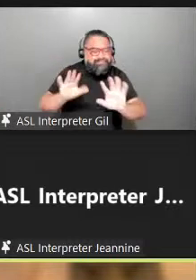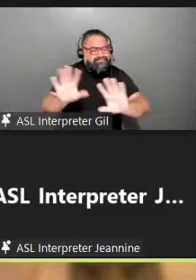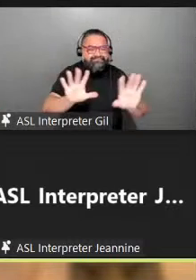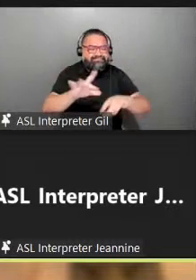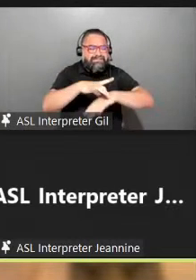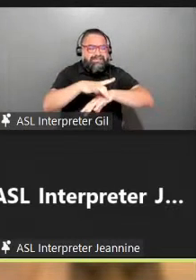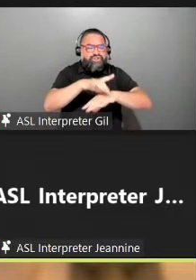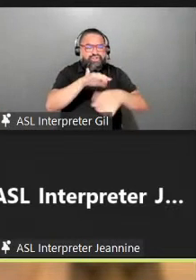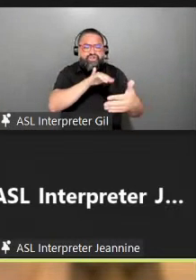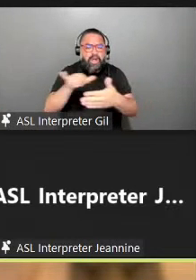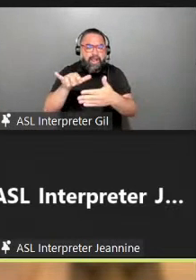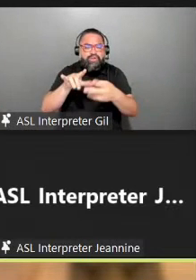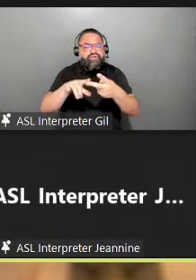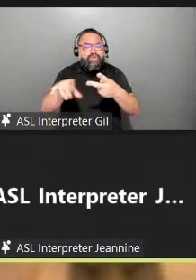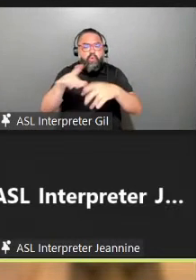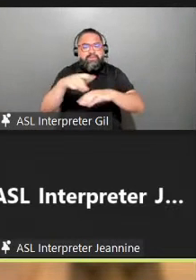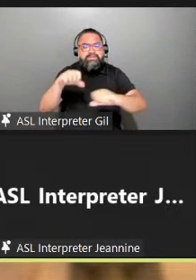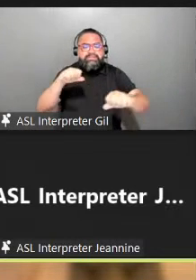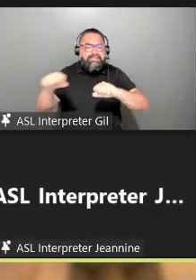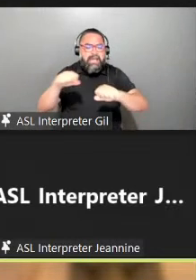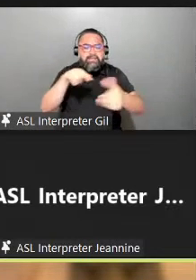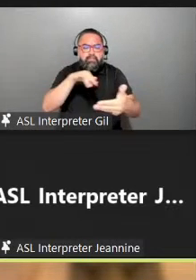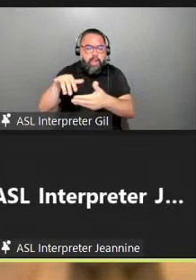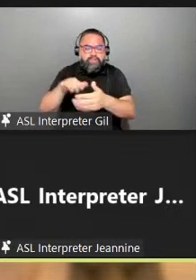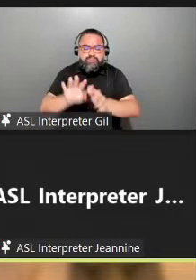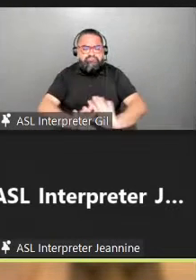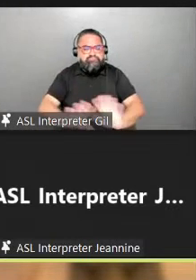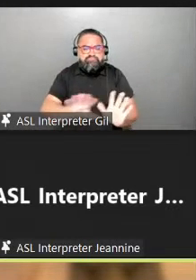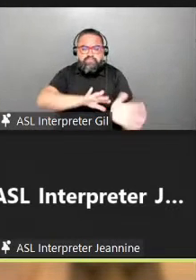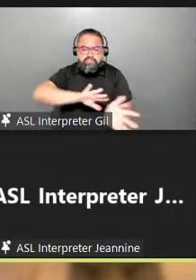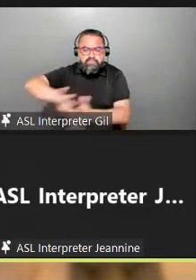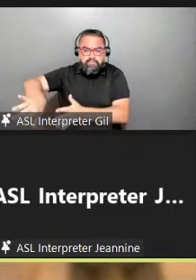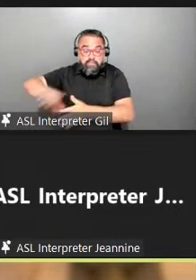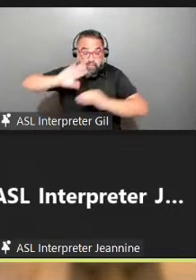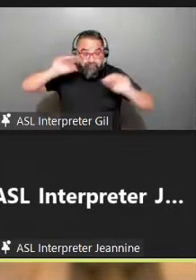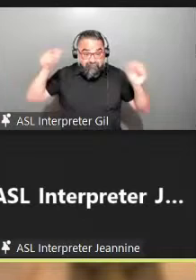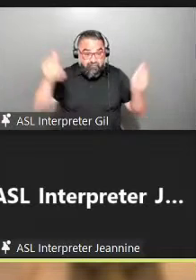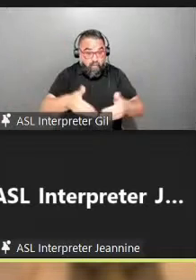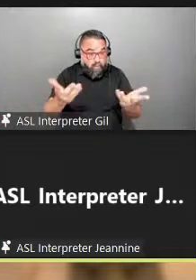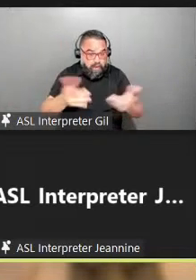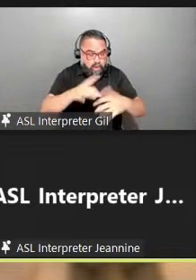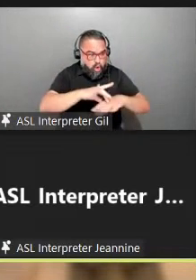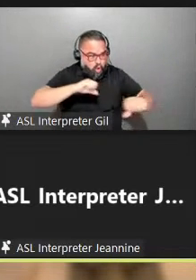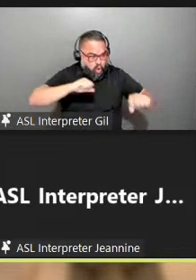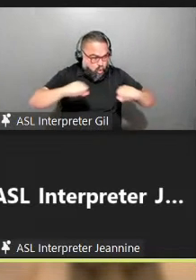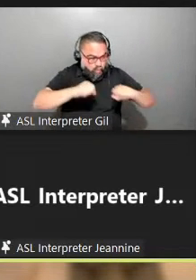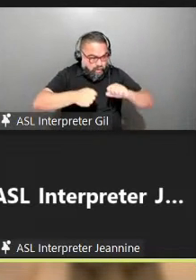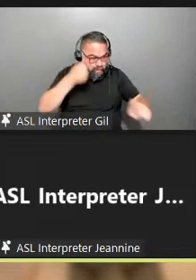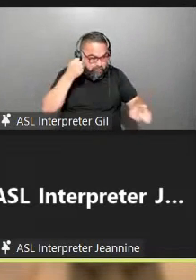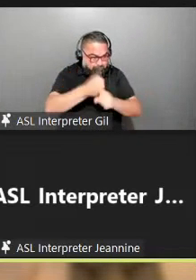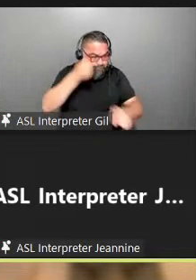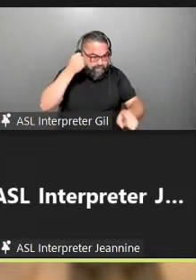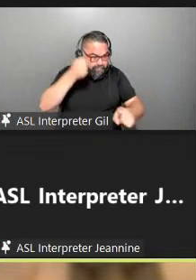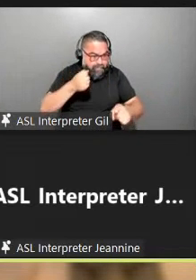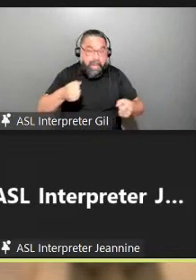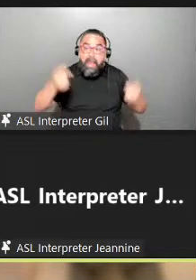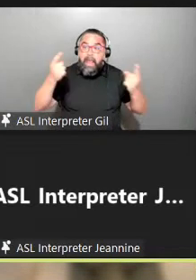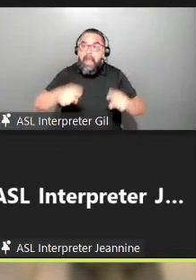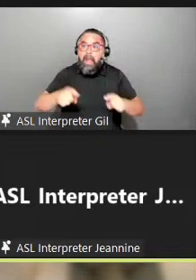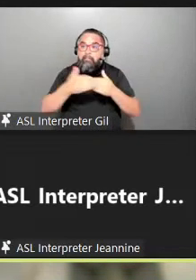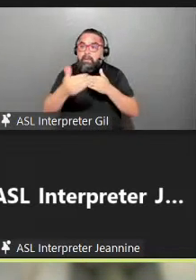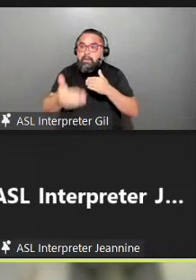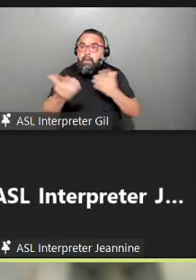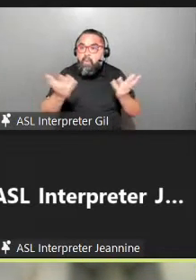or seismology. What we're really going to look at is what happens when we have an earthquake. That will be the first portion, not